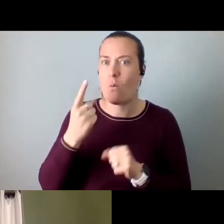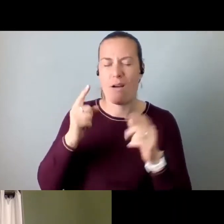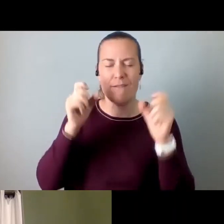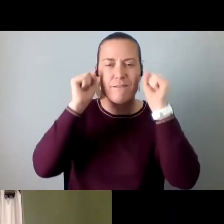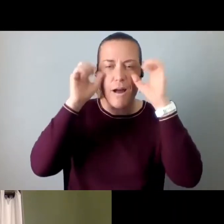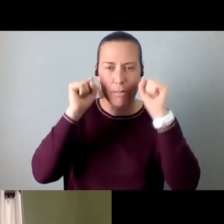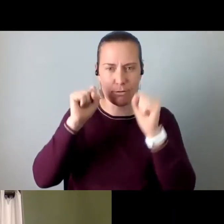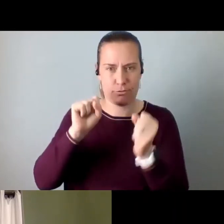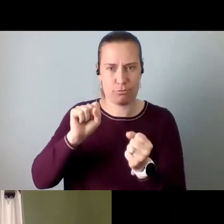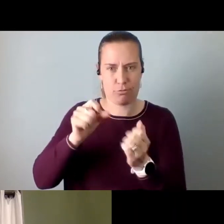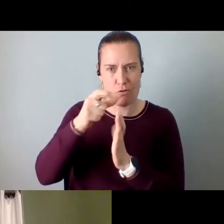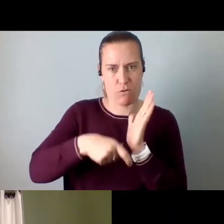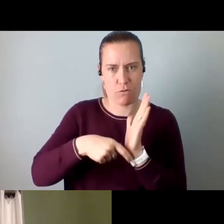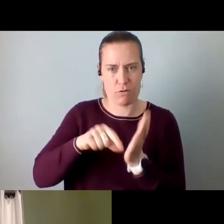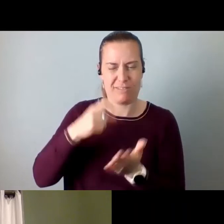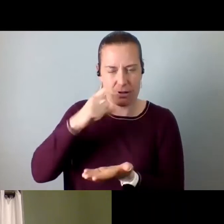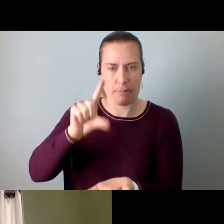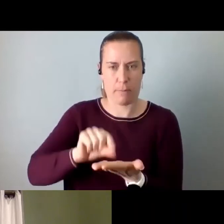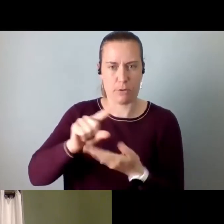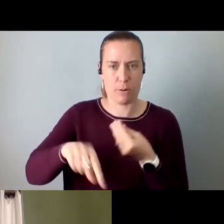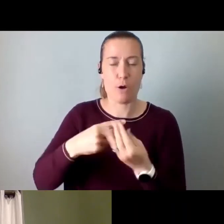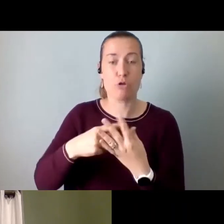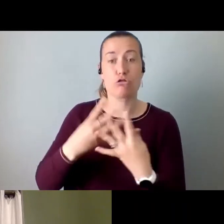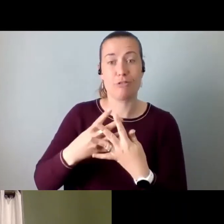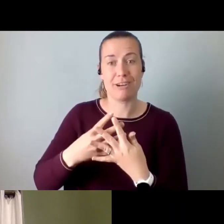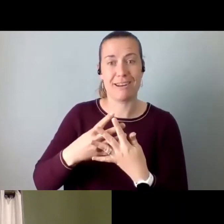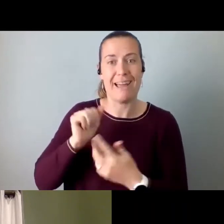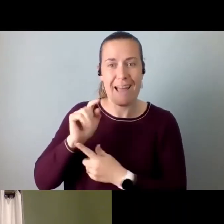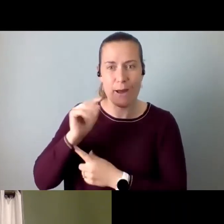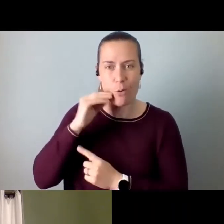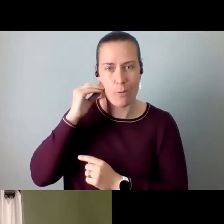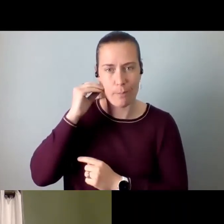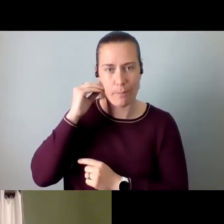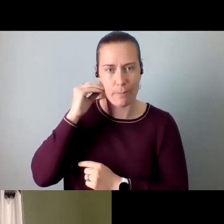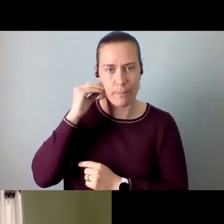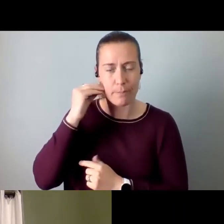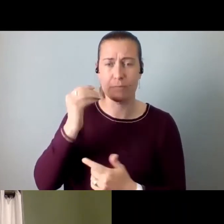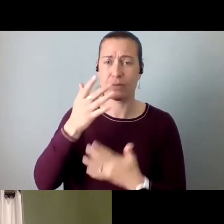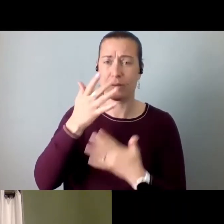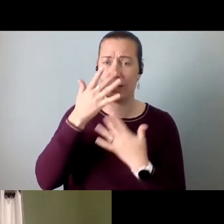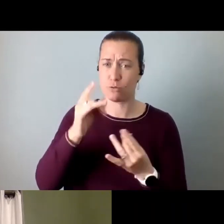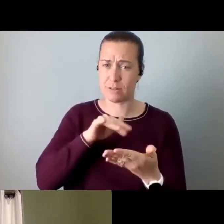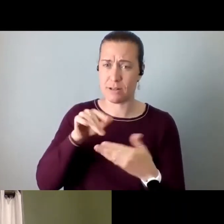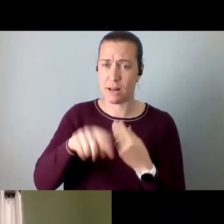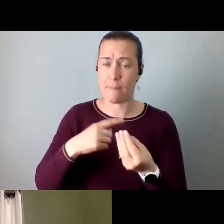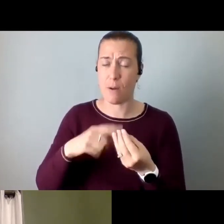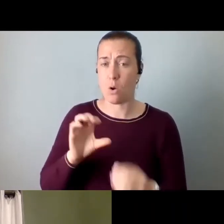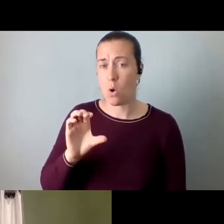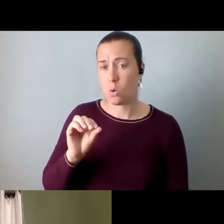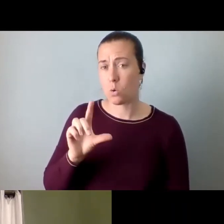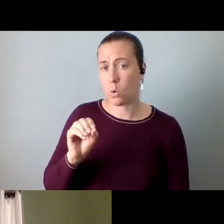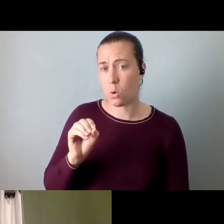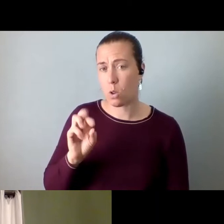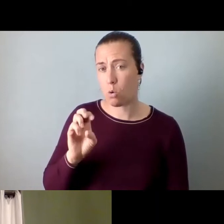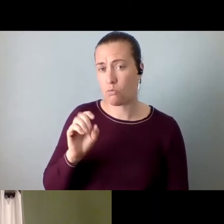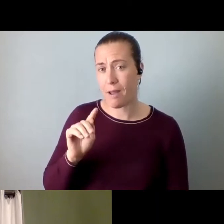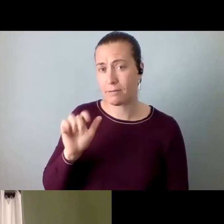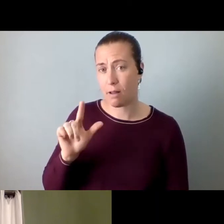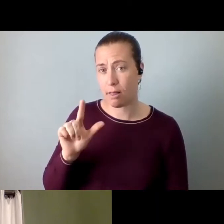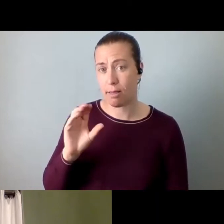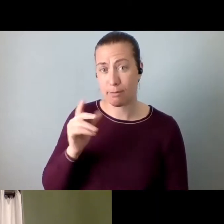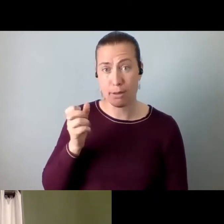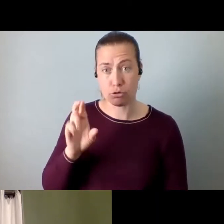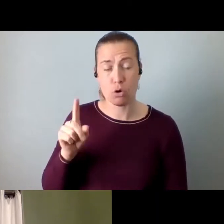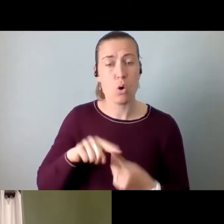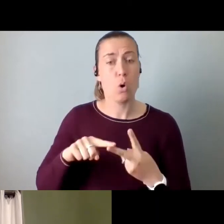published about screening at home. And it's an interesting study about colorectal cancer now that we can do stool studies